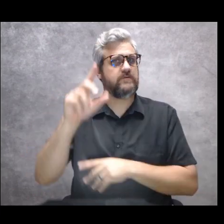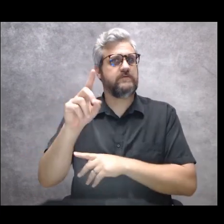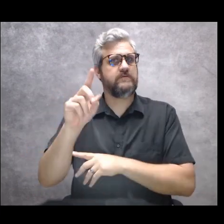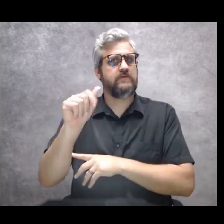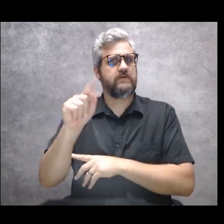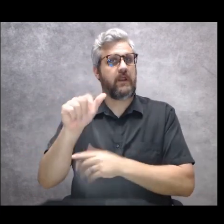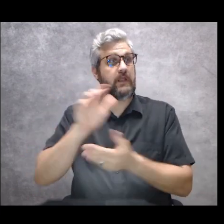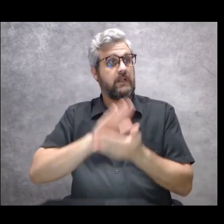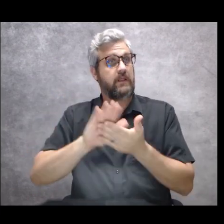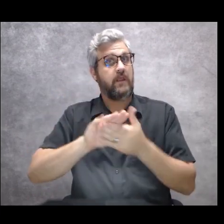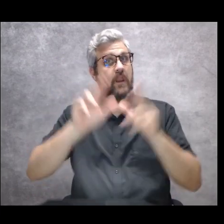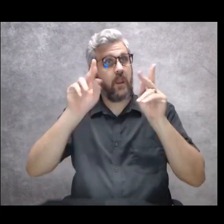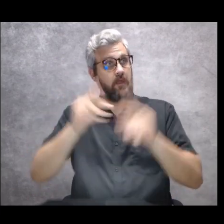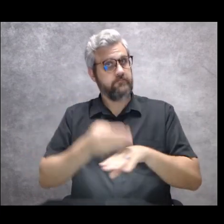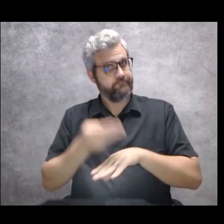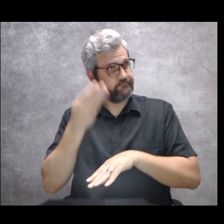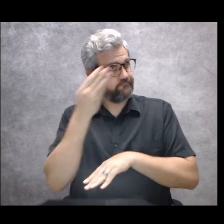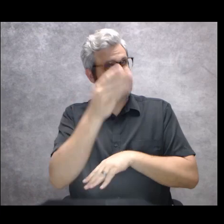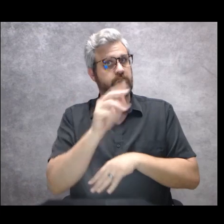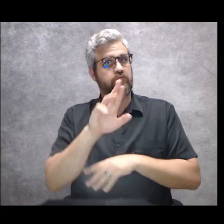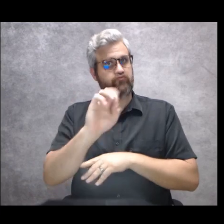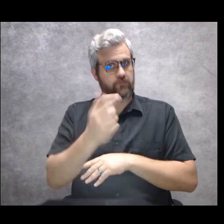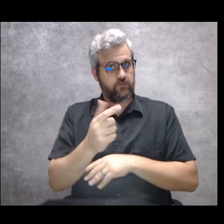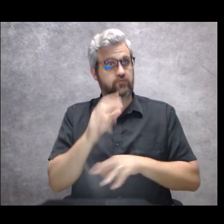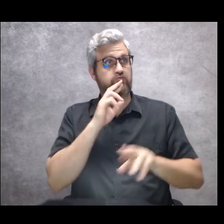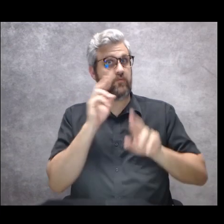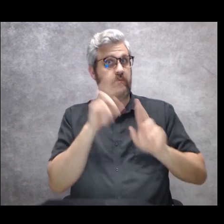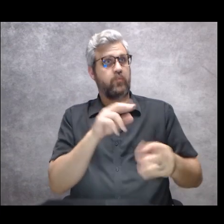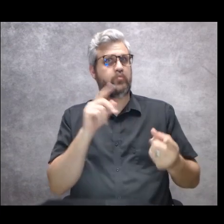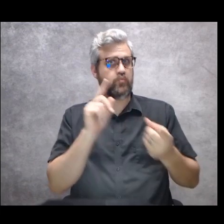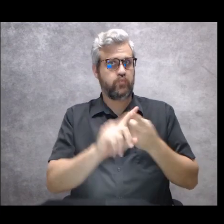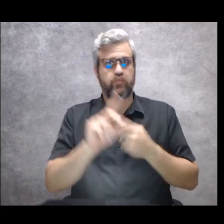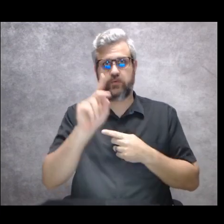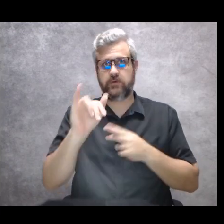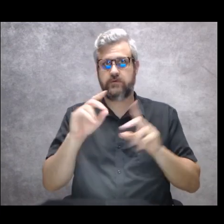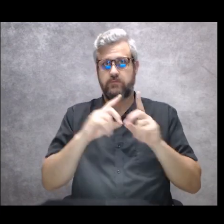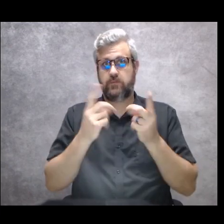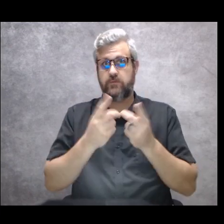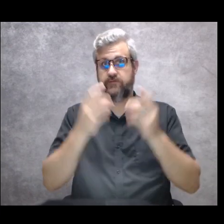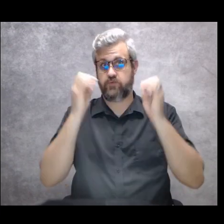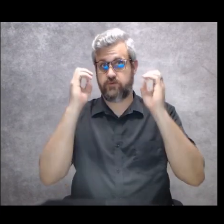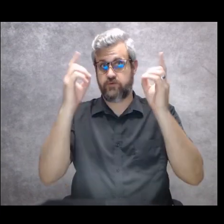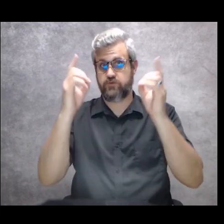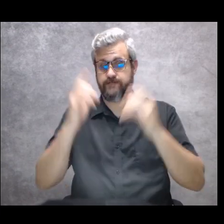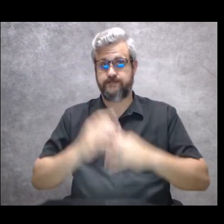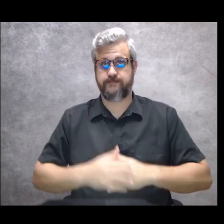that regulation reports can be submitted to the Kentucky Department of Education.